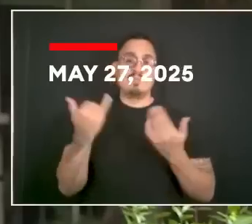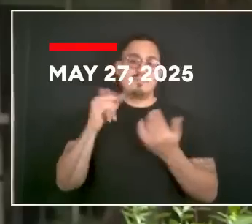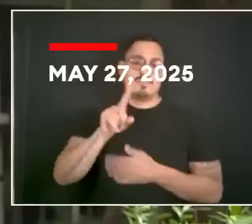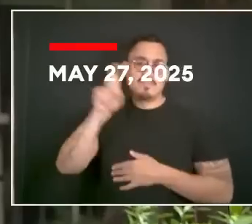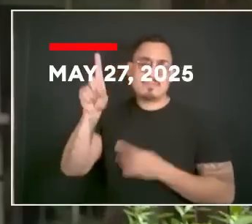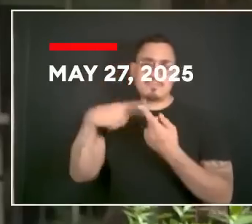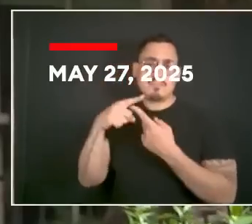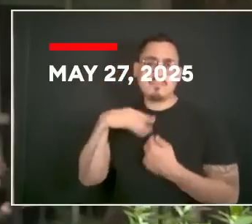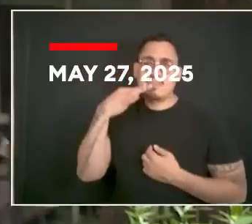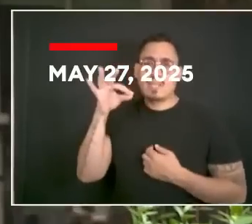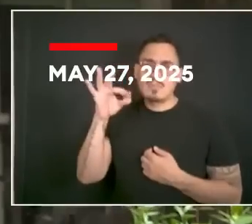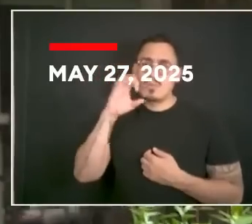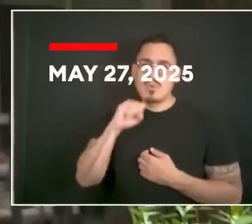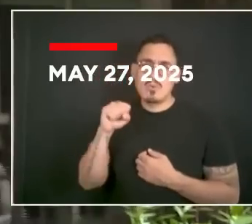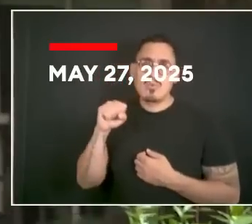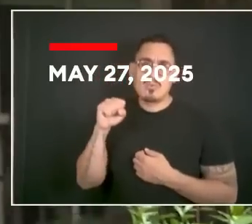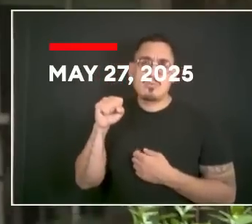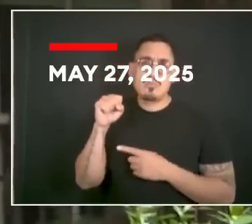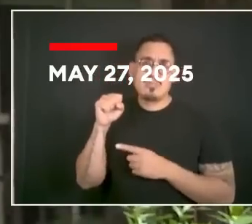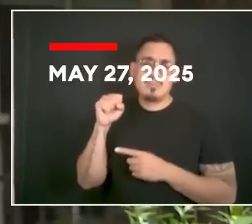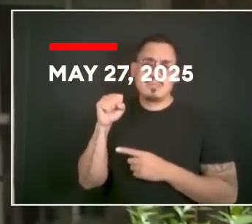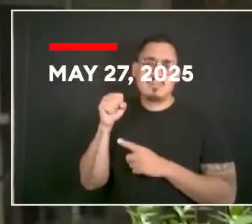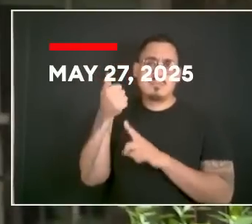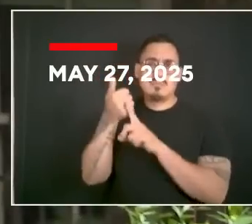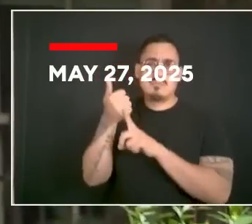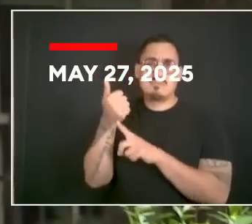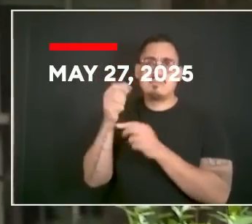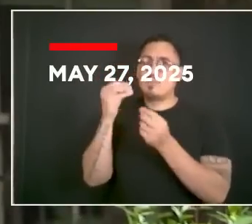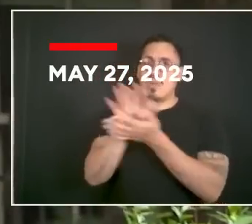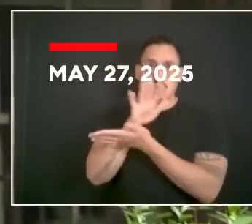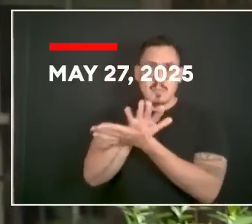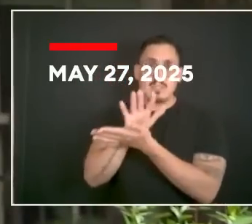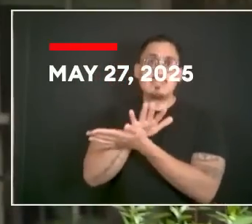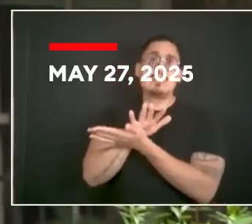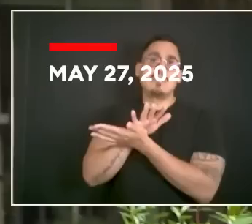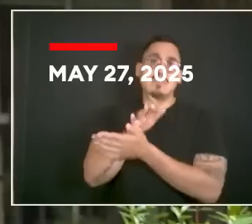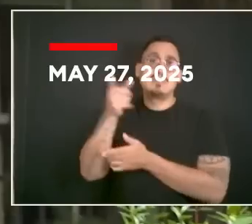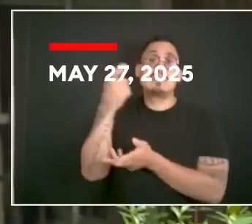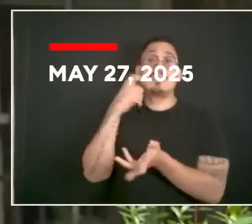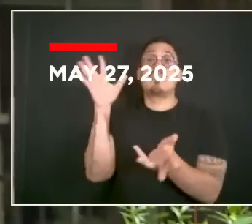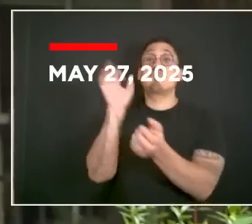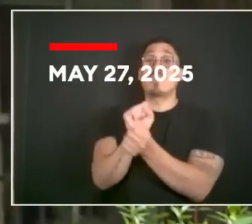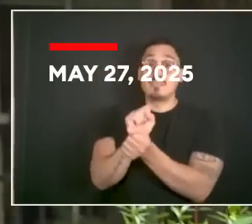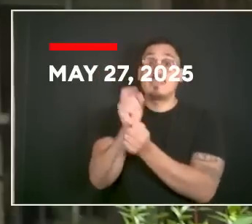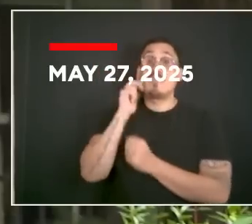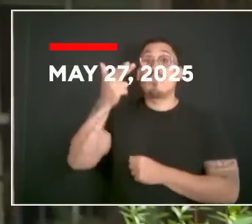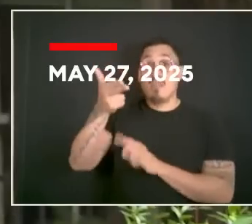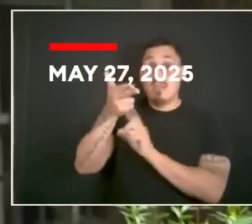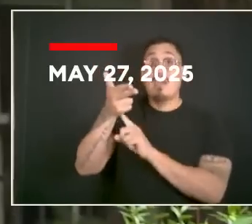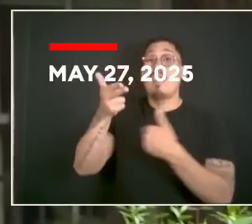Gutierrez that the city undocumented reported. He was arrested for gun possession. He was not charged, and within a matter